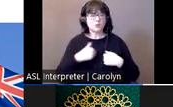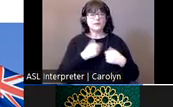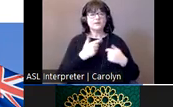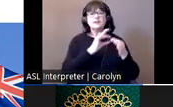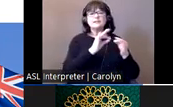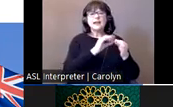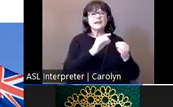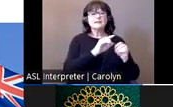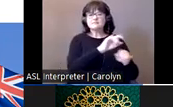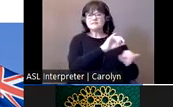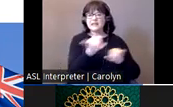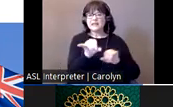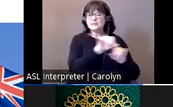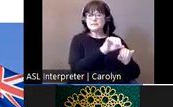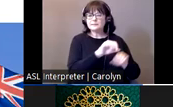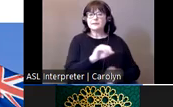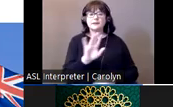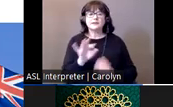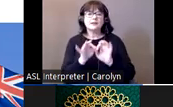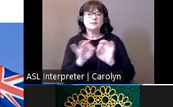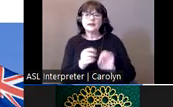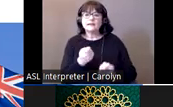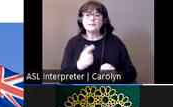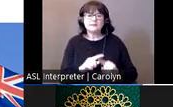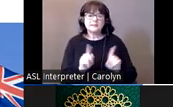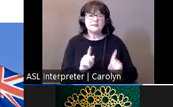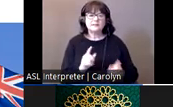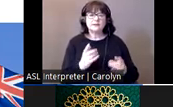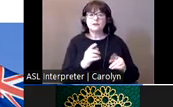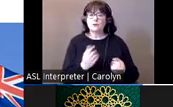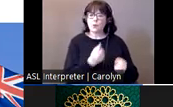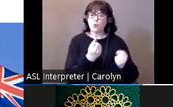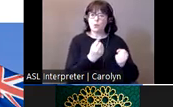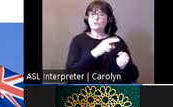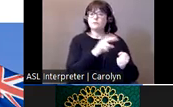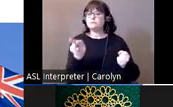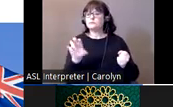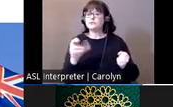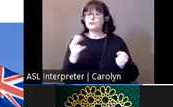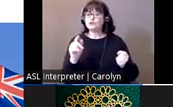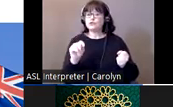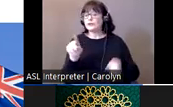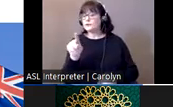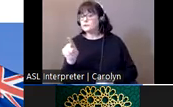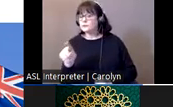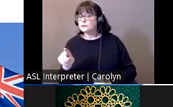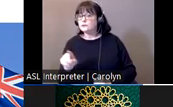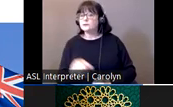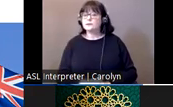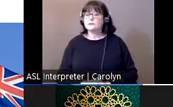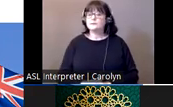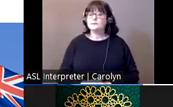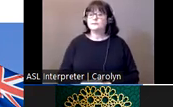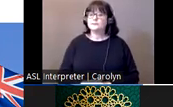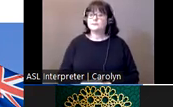I'll just pause there for a moment and go back to the chat for a second and see if we have an answer to Summer's question. So I